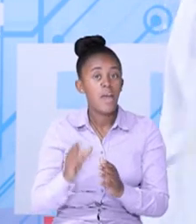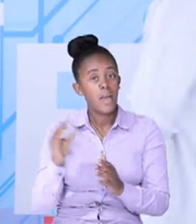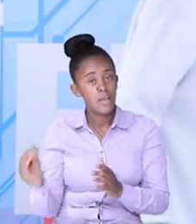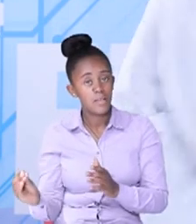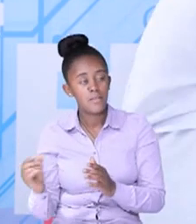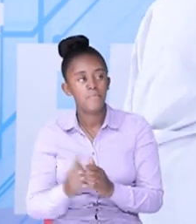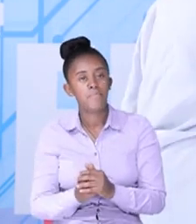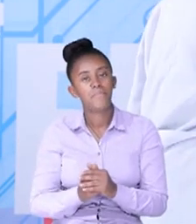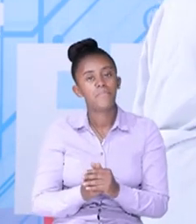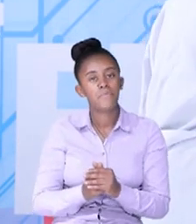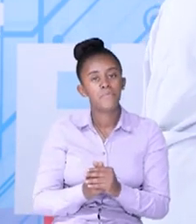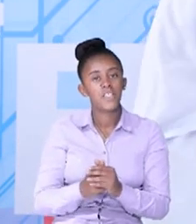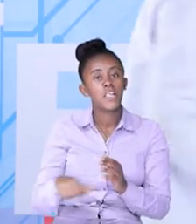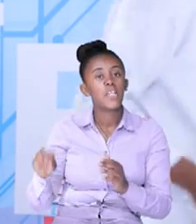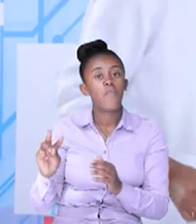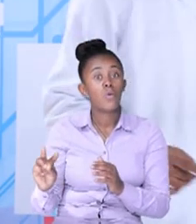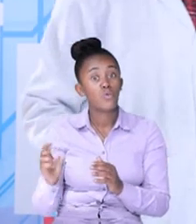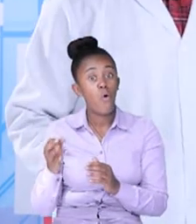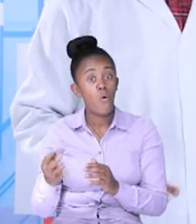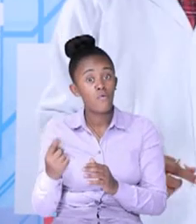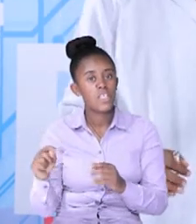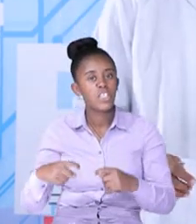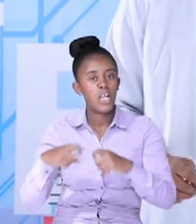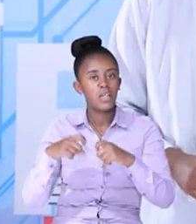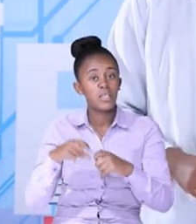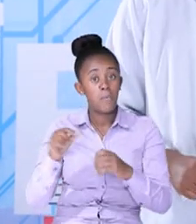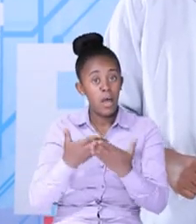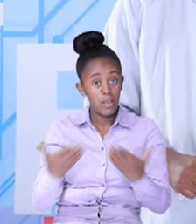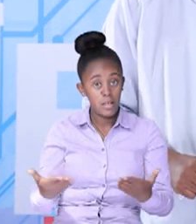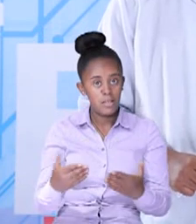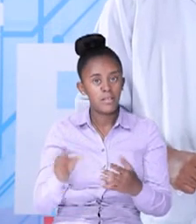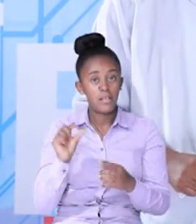and the velocity of the charged particle is at some angle